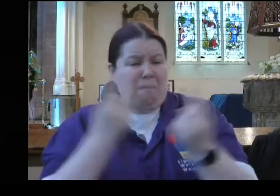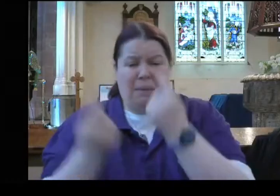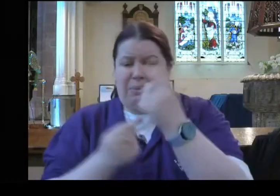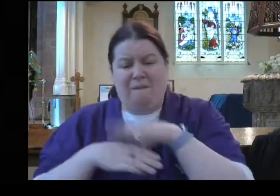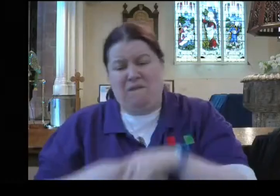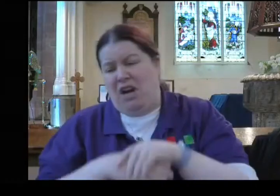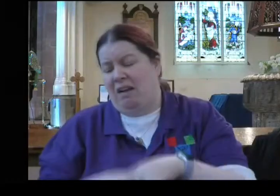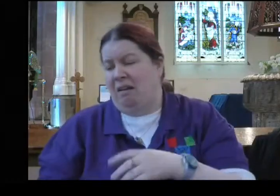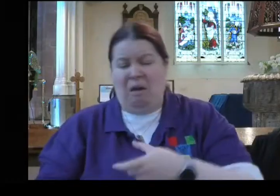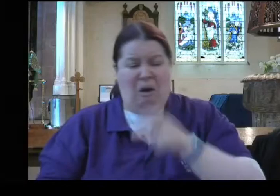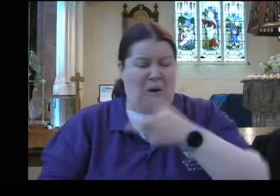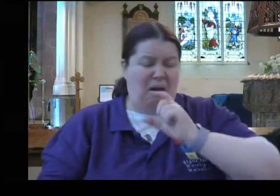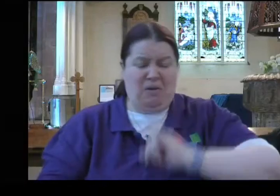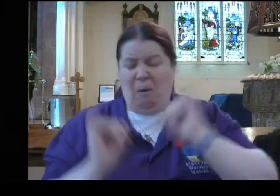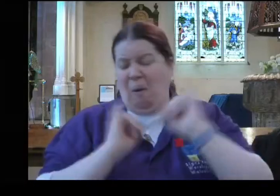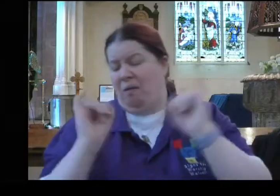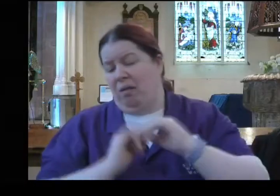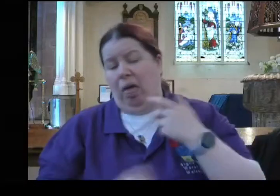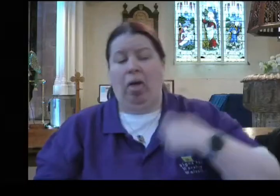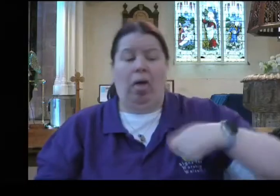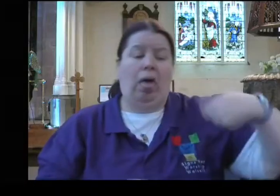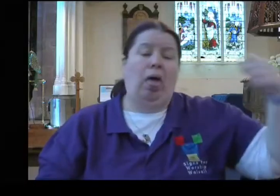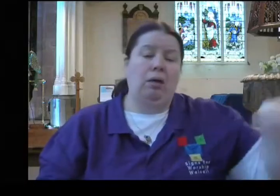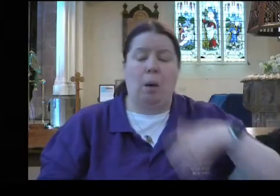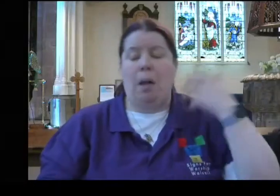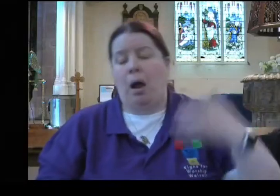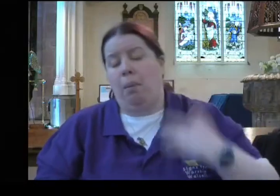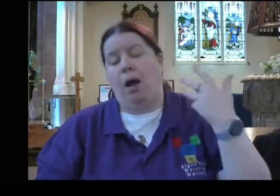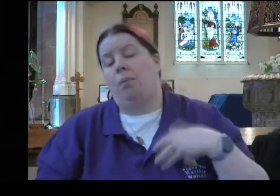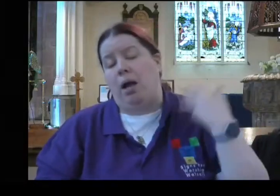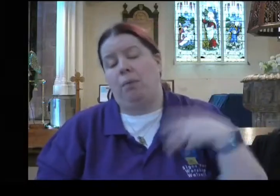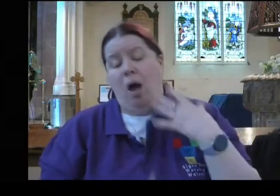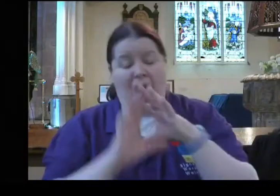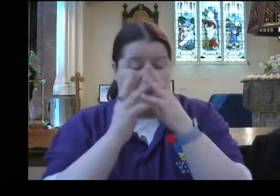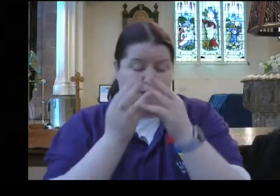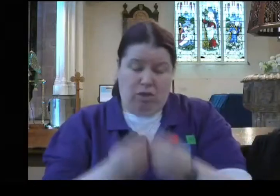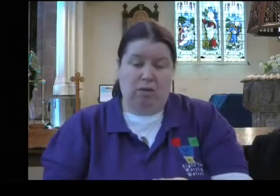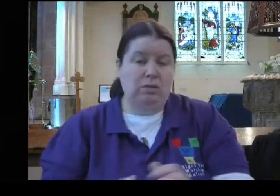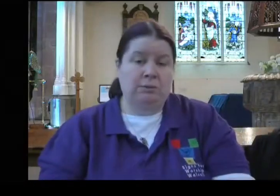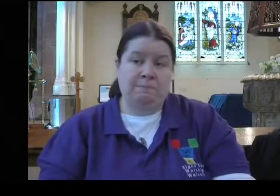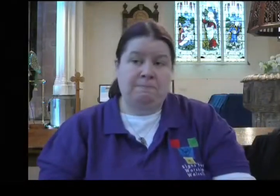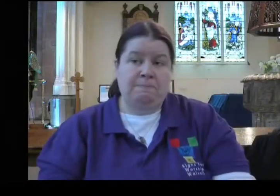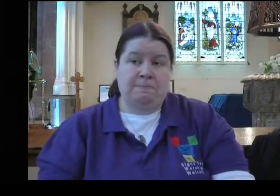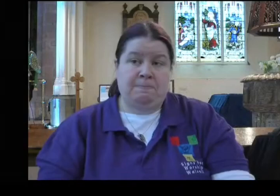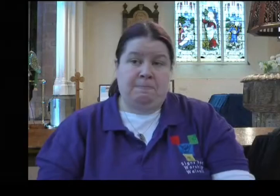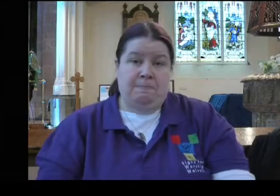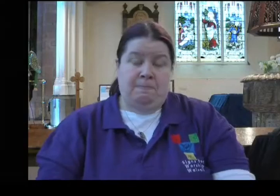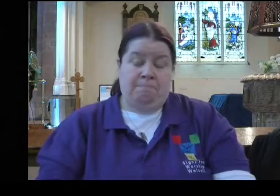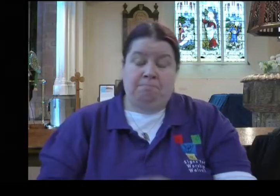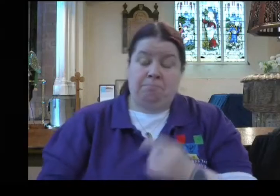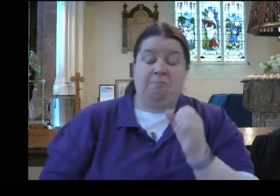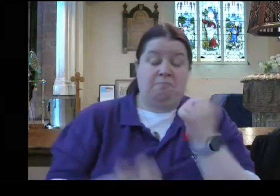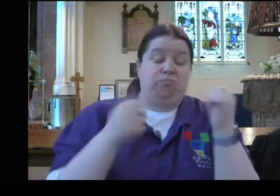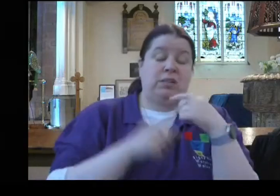unfriendly, the coffee tasted horrible, and he went on and on and on, complaining about virtually everything. And finally, his observant